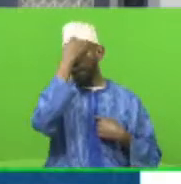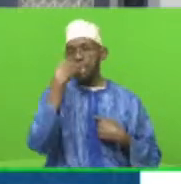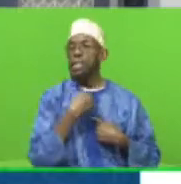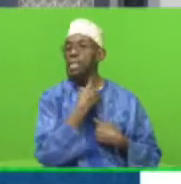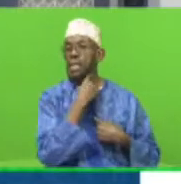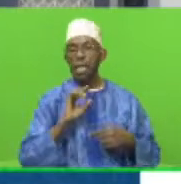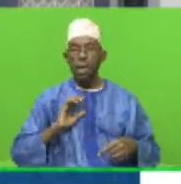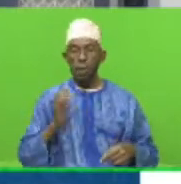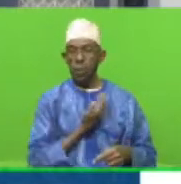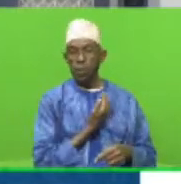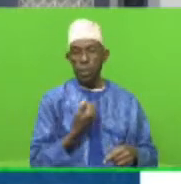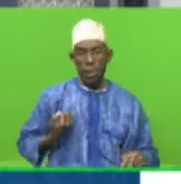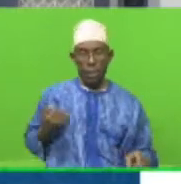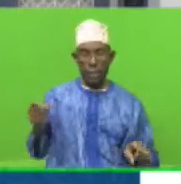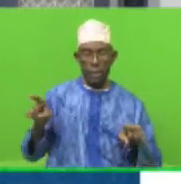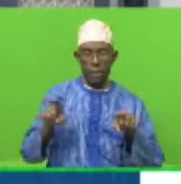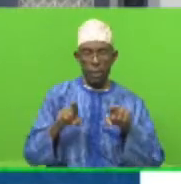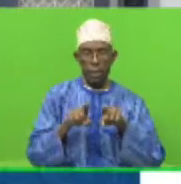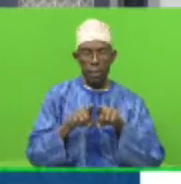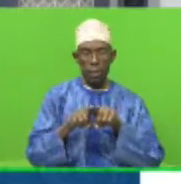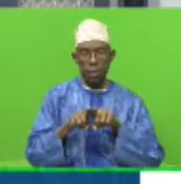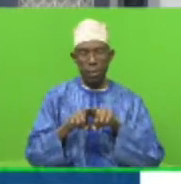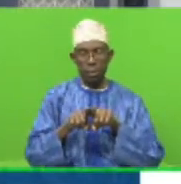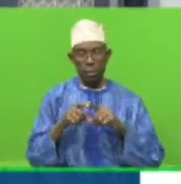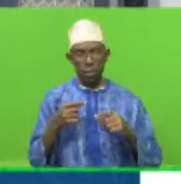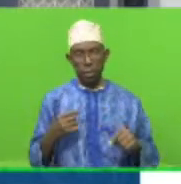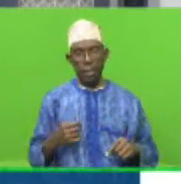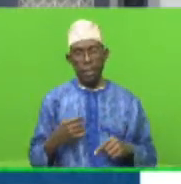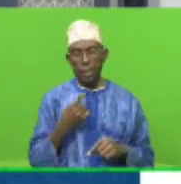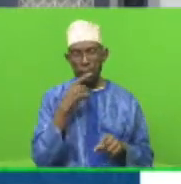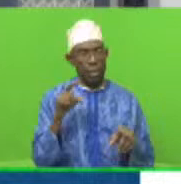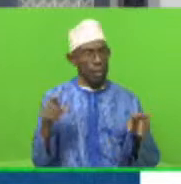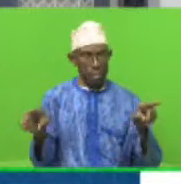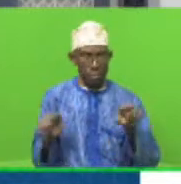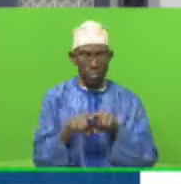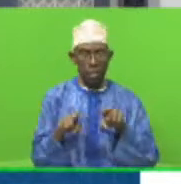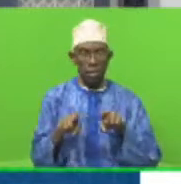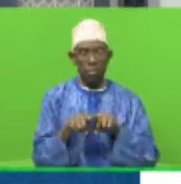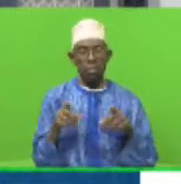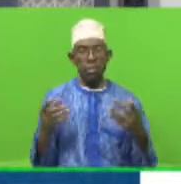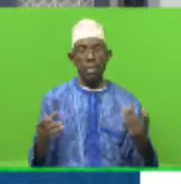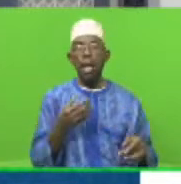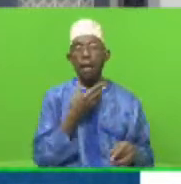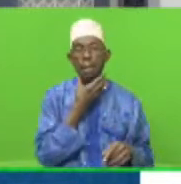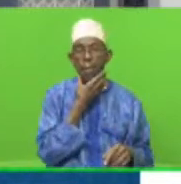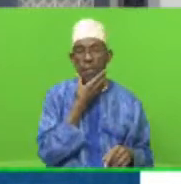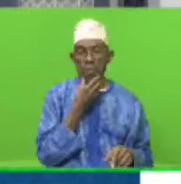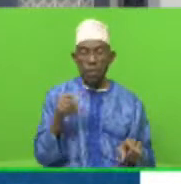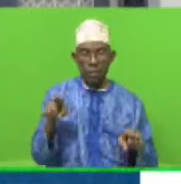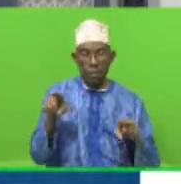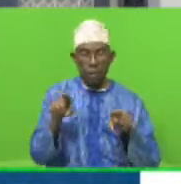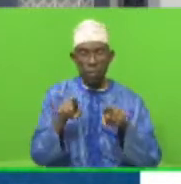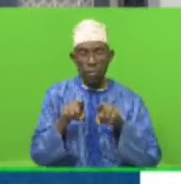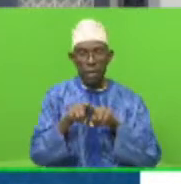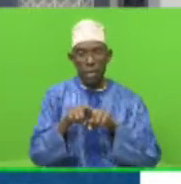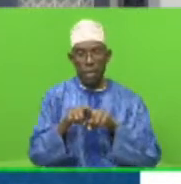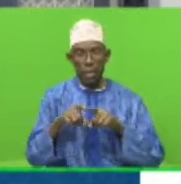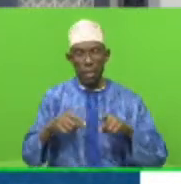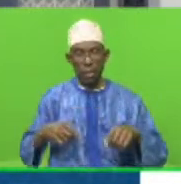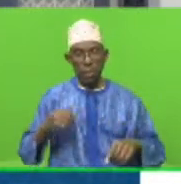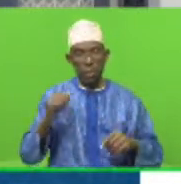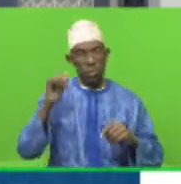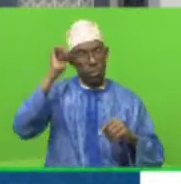our sisters, wal'iyadu billah, you know, the same thing. When you come to the brothers, you know, the